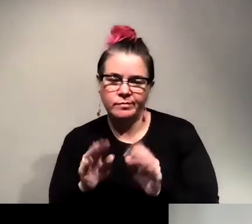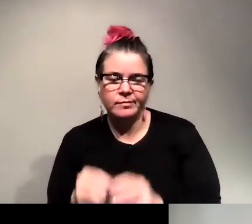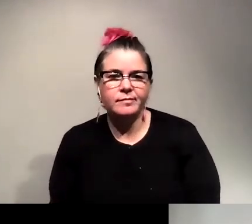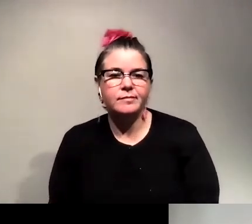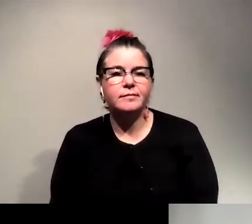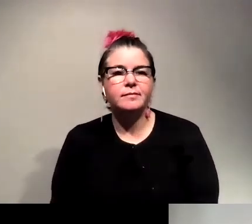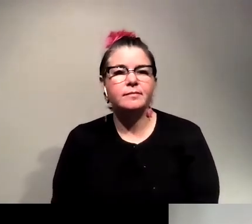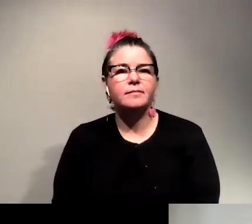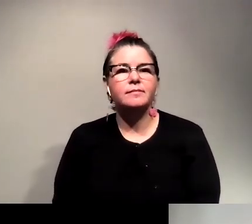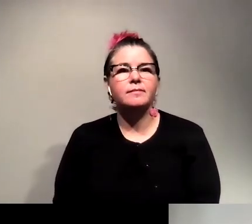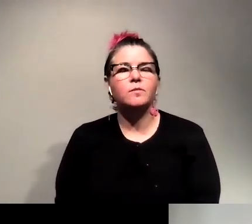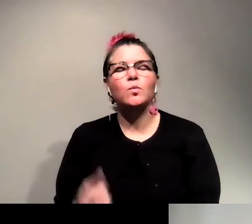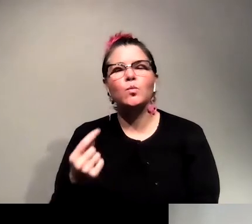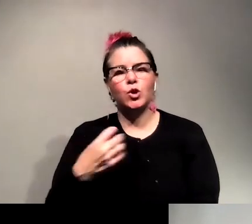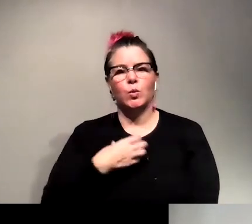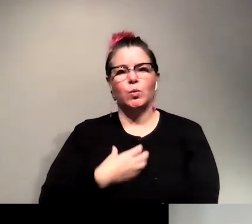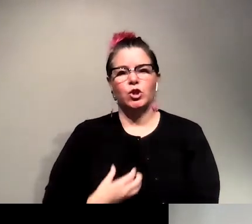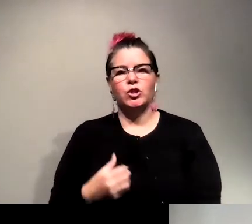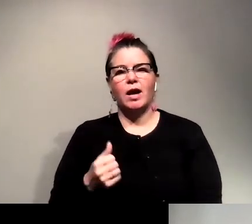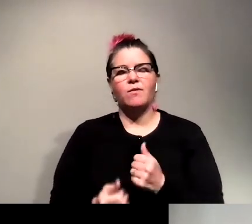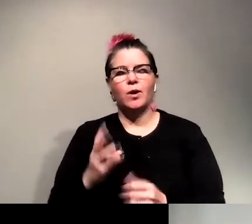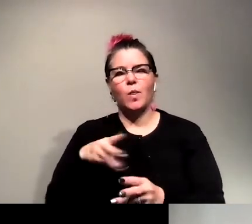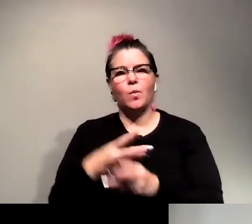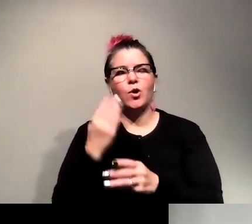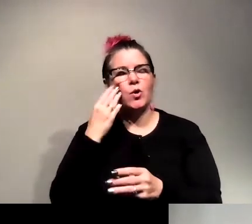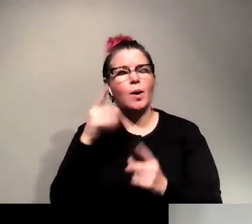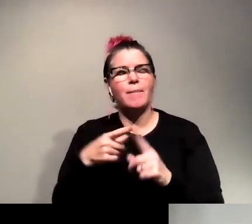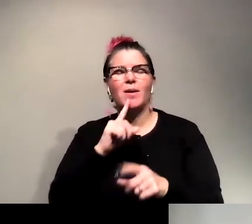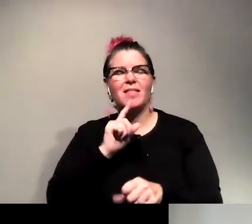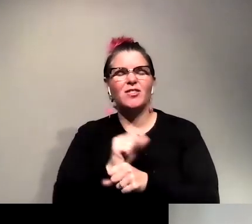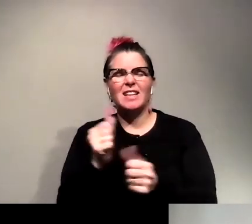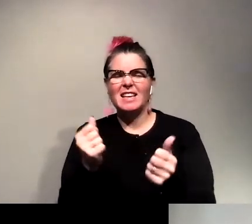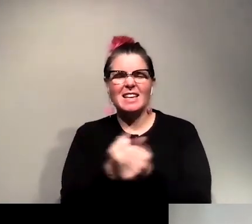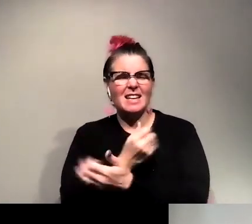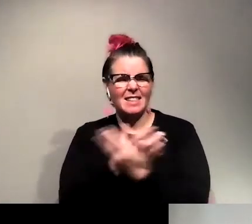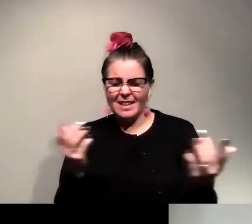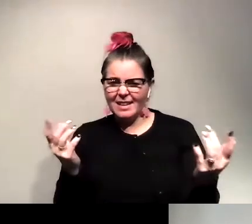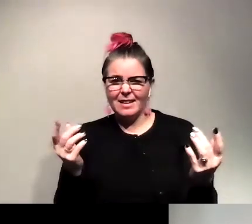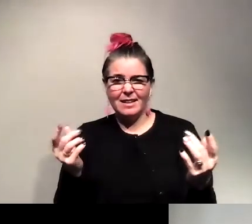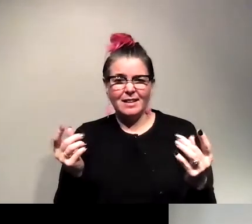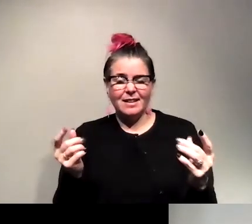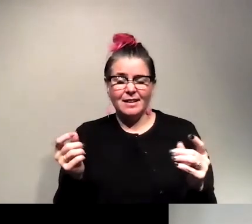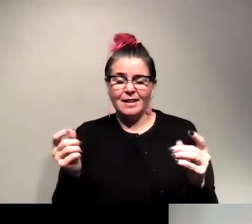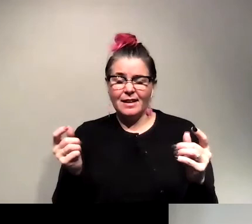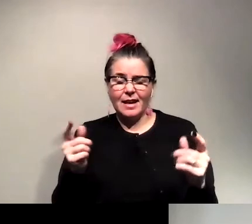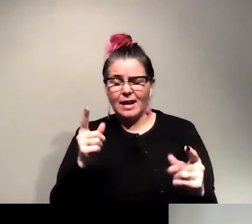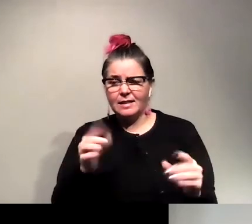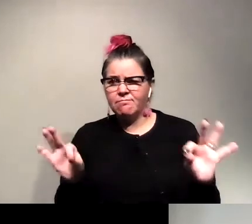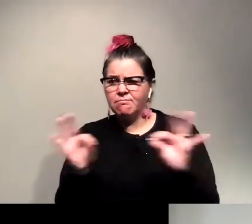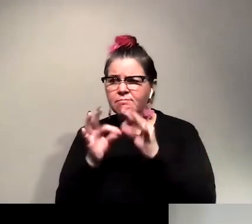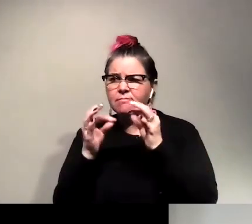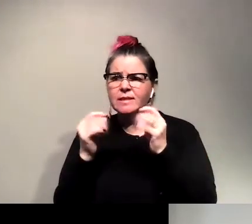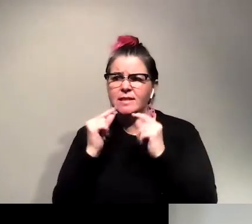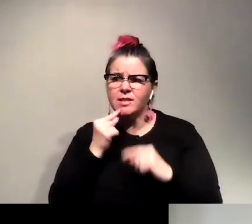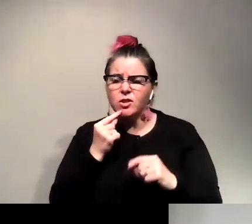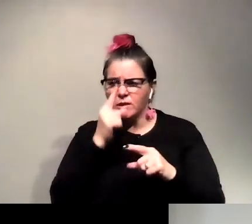what do you wish everybody in the world knew about literally anything? It can be as like big picture serious or